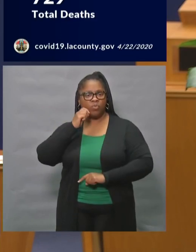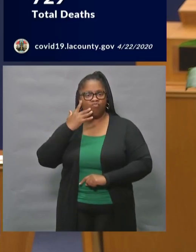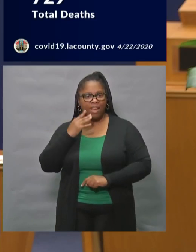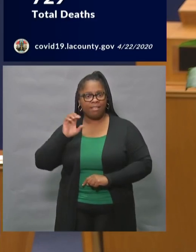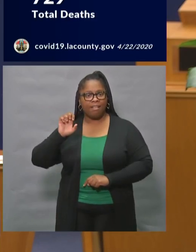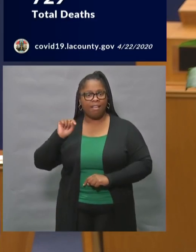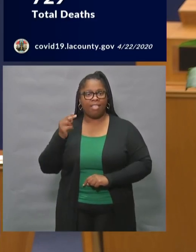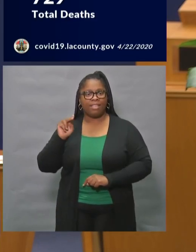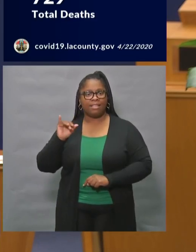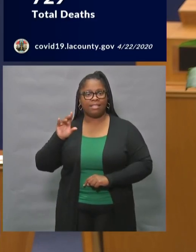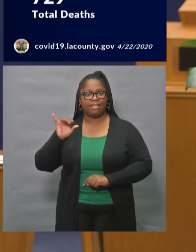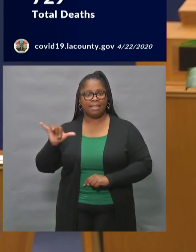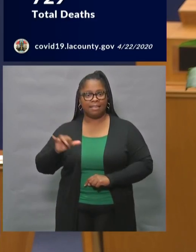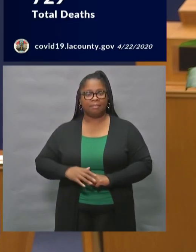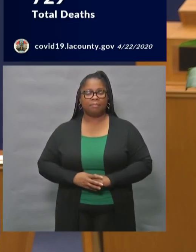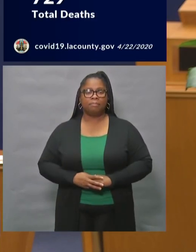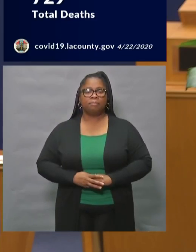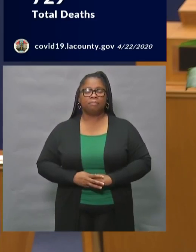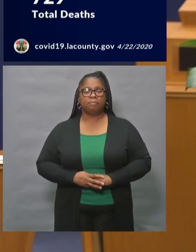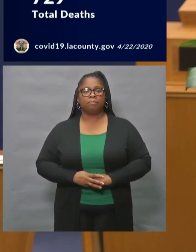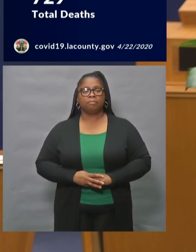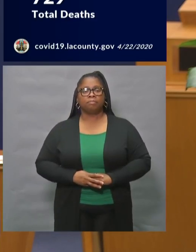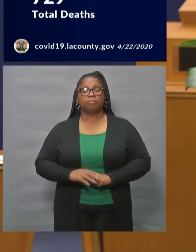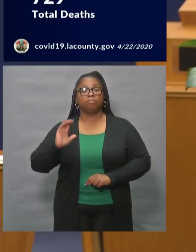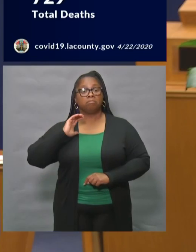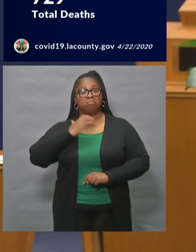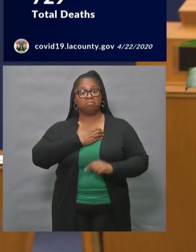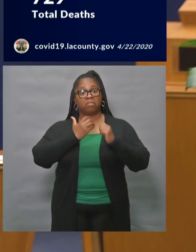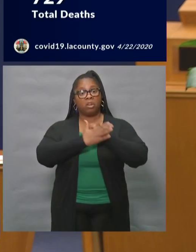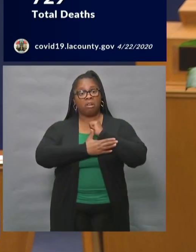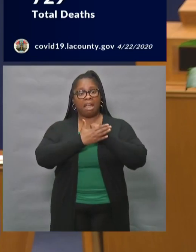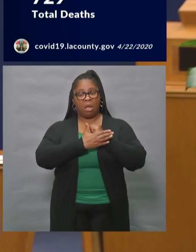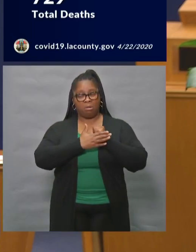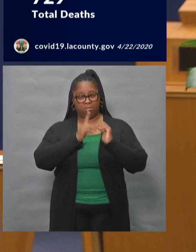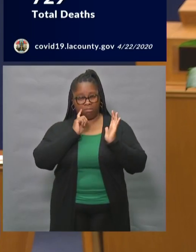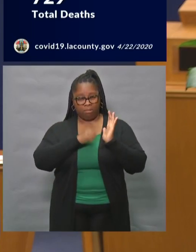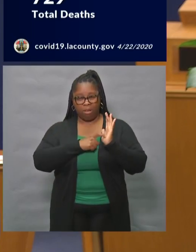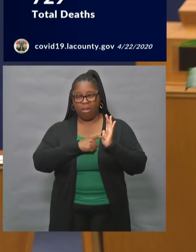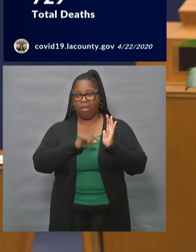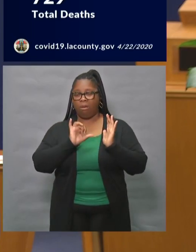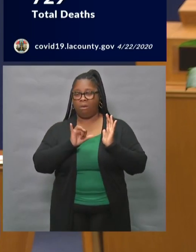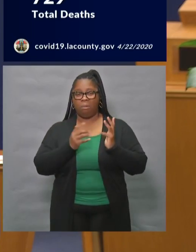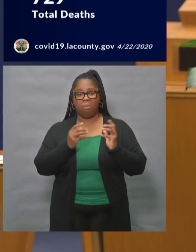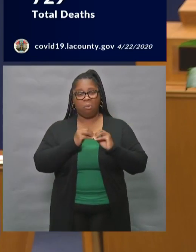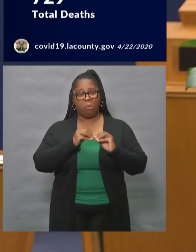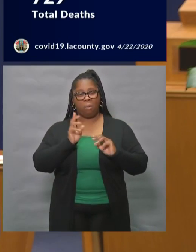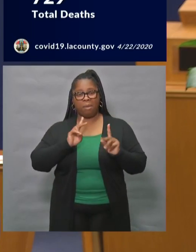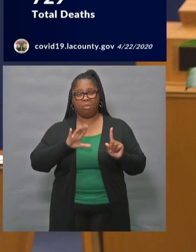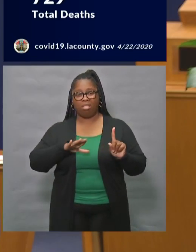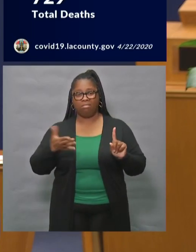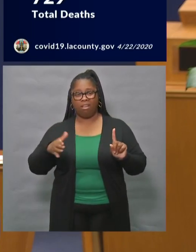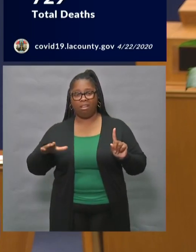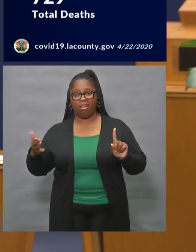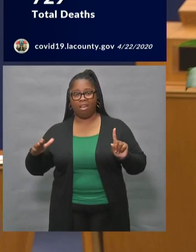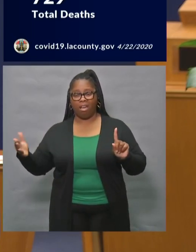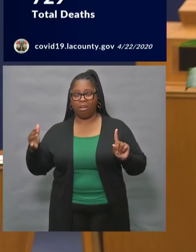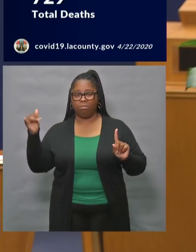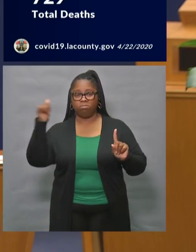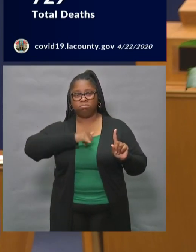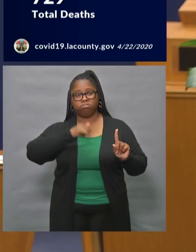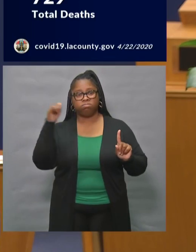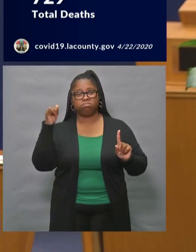ethnicity. As more people in our county lose their loved ones to COVID-19, please know that the